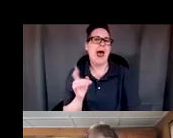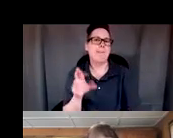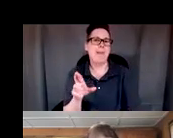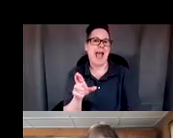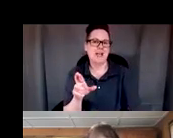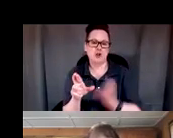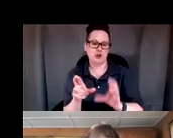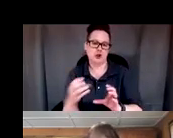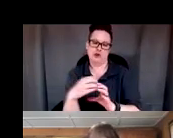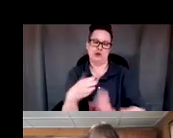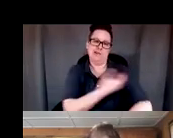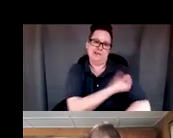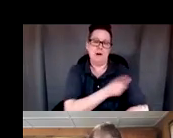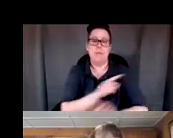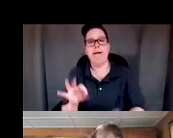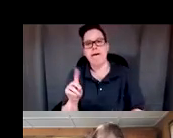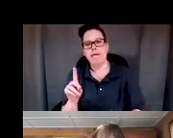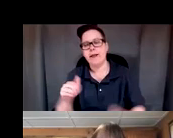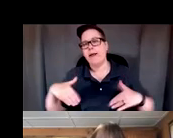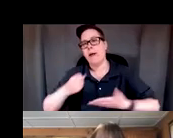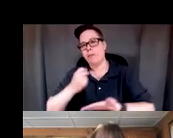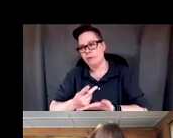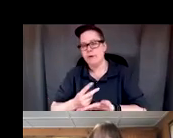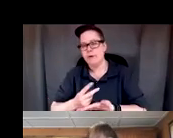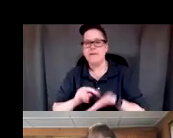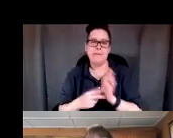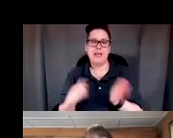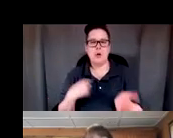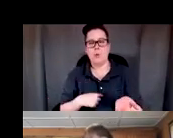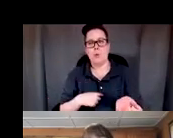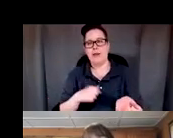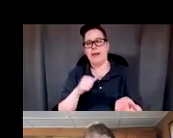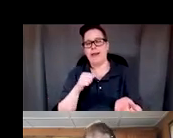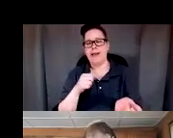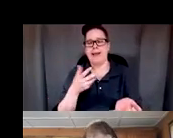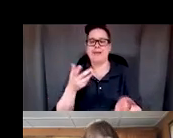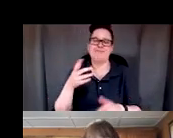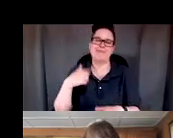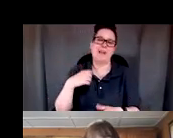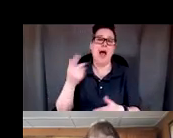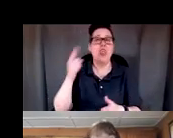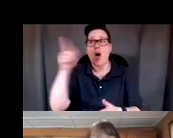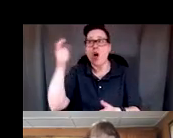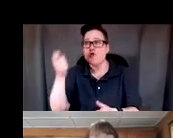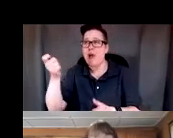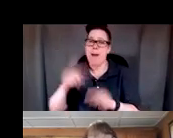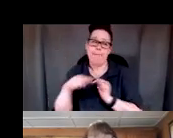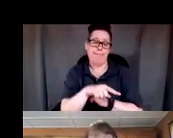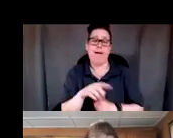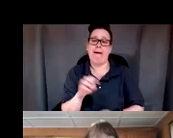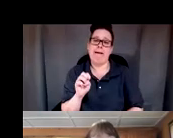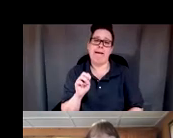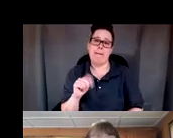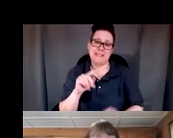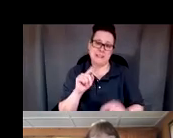the FDA had not approved that yet, so we didn't bother to go for the grant. I couldn't make it accessible for my EMS providers. Since then, they've made it so